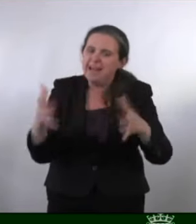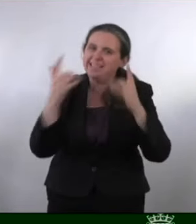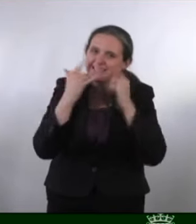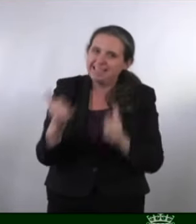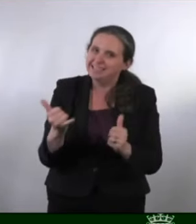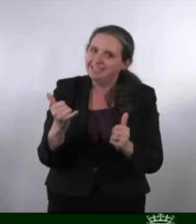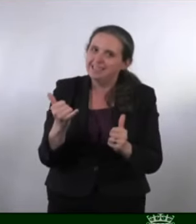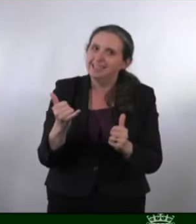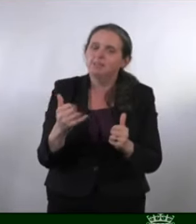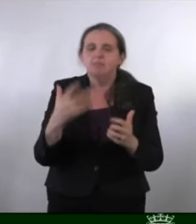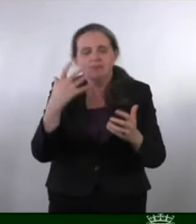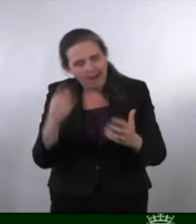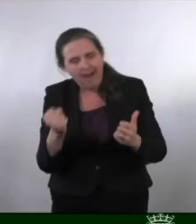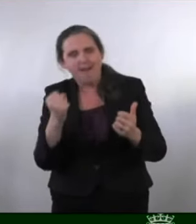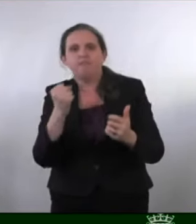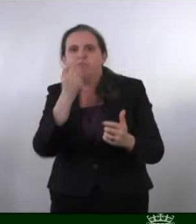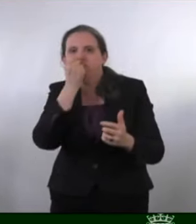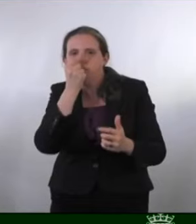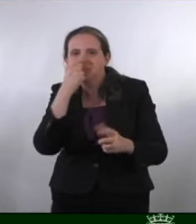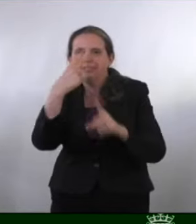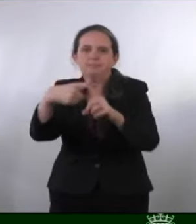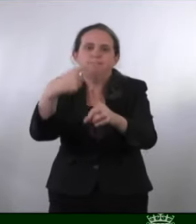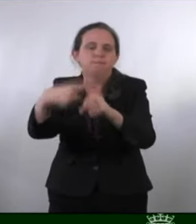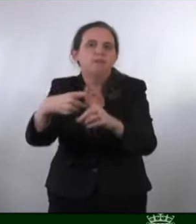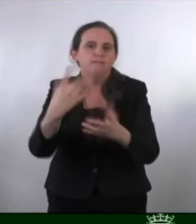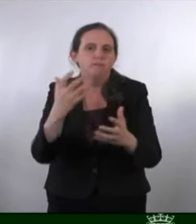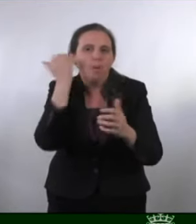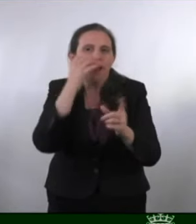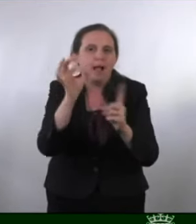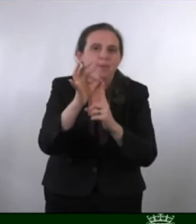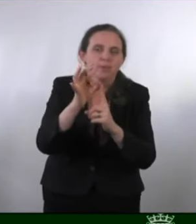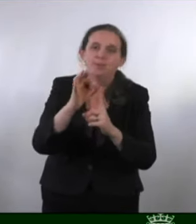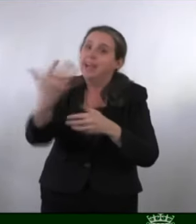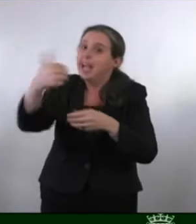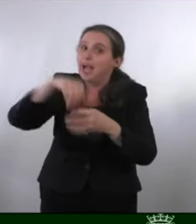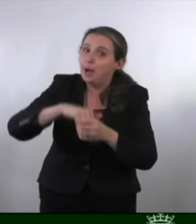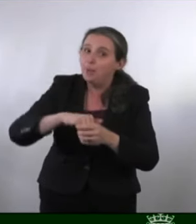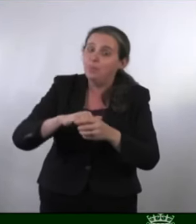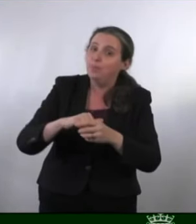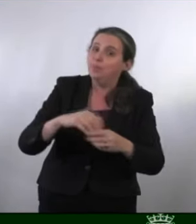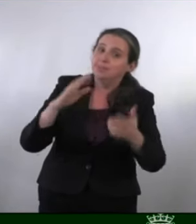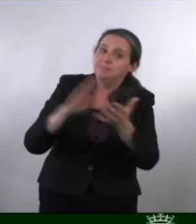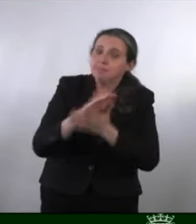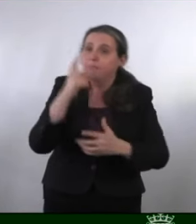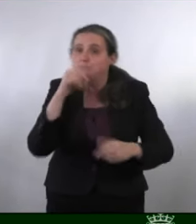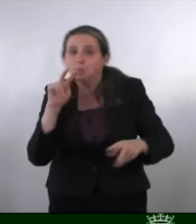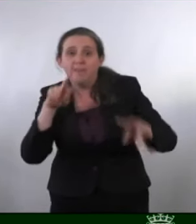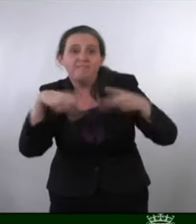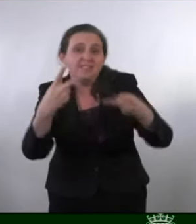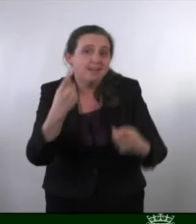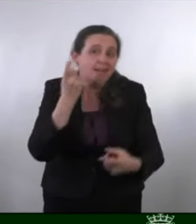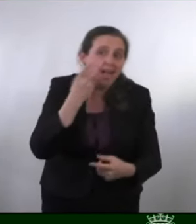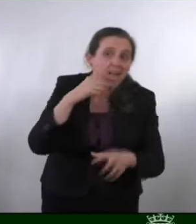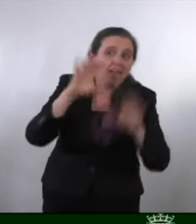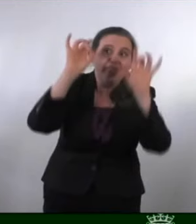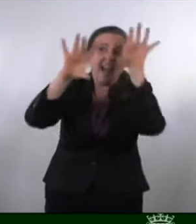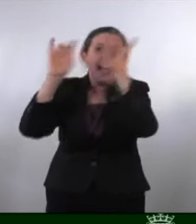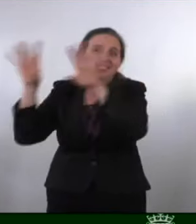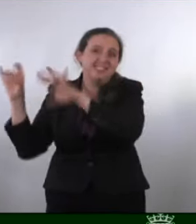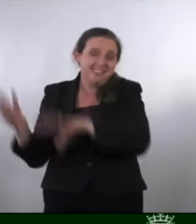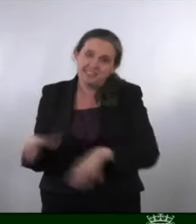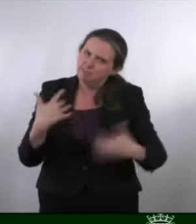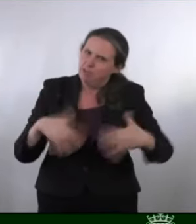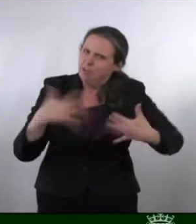for Blackpool and all its attractions, illuminations included. Chiomora. Thank you, Madam Deputy